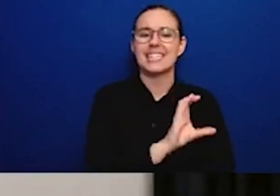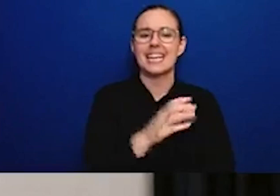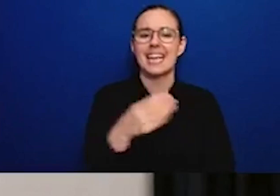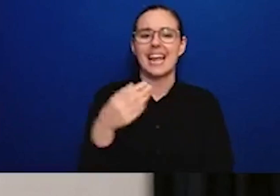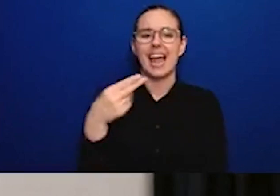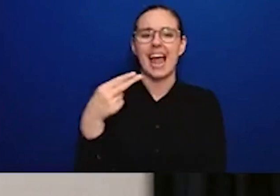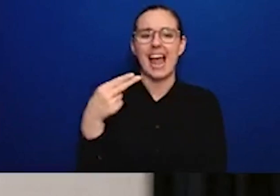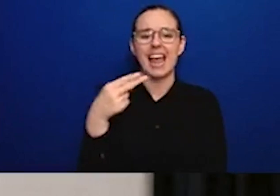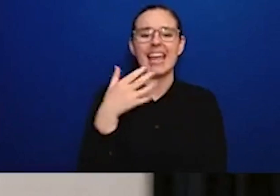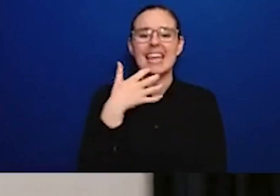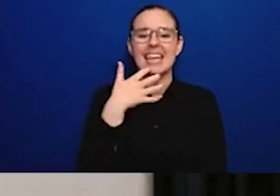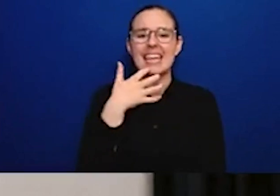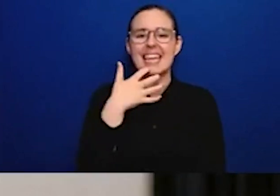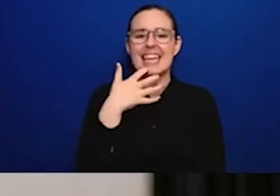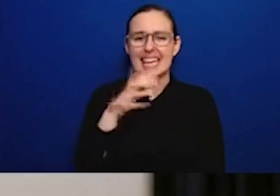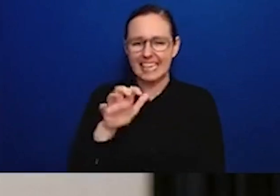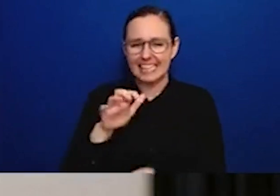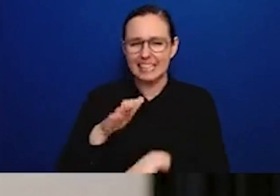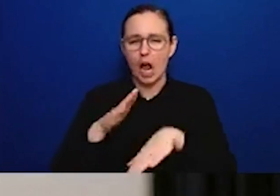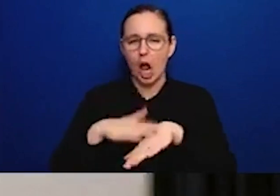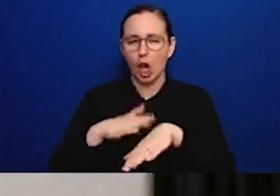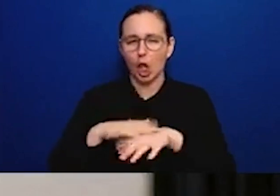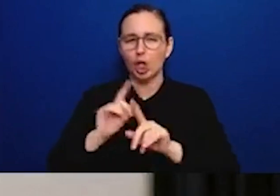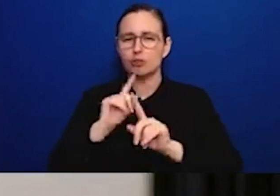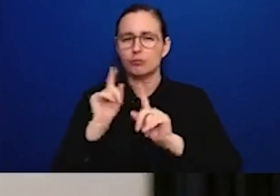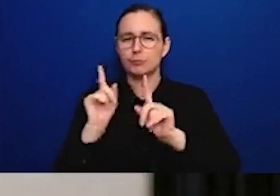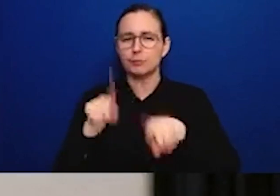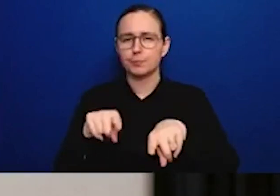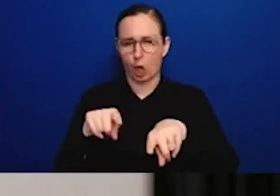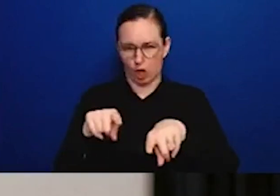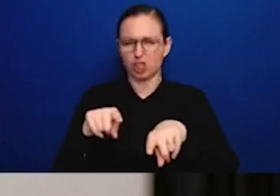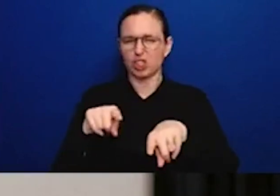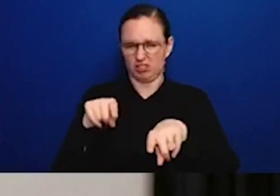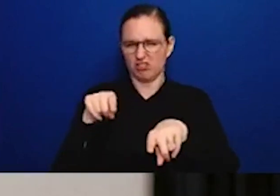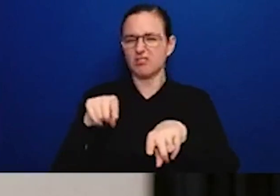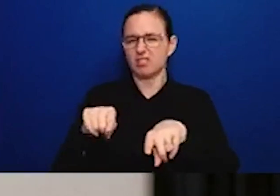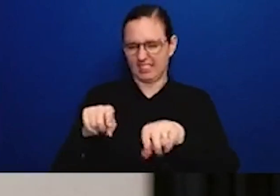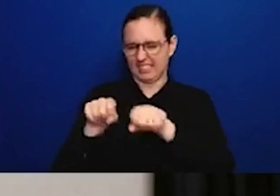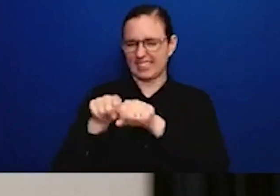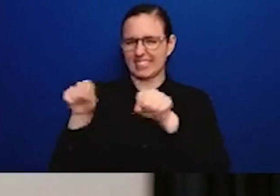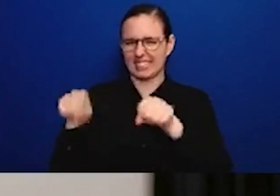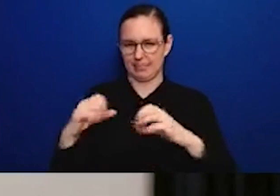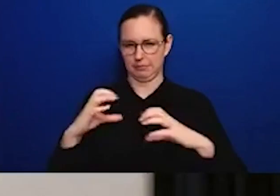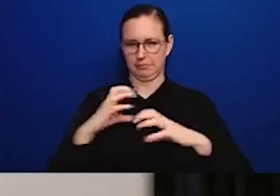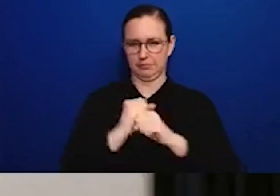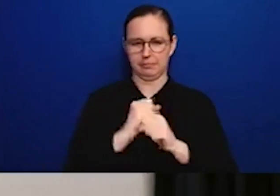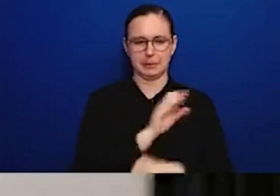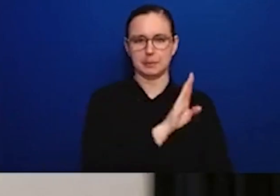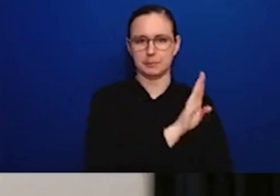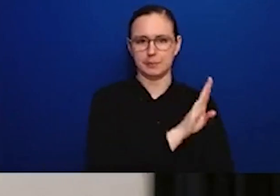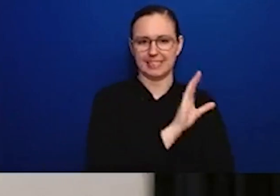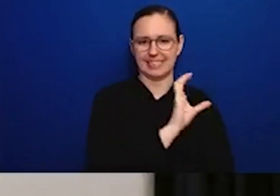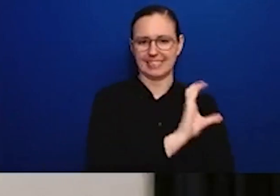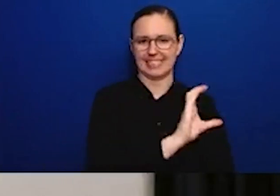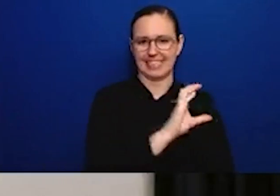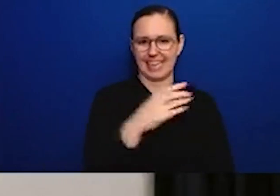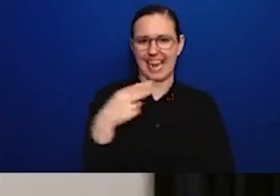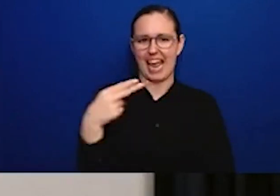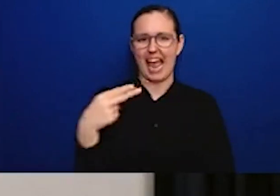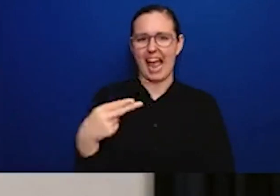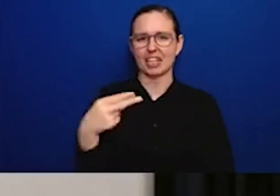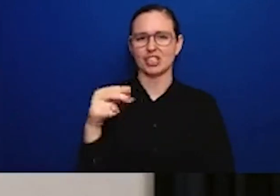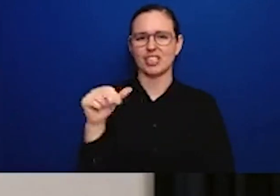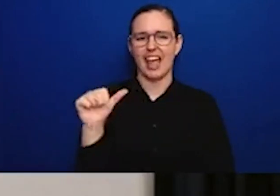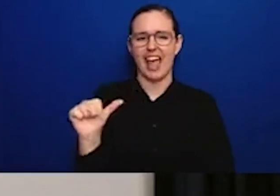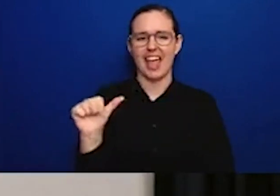BC are warned in advance of heat events. In the case of a heat event, the province and local authorities will take appropriate actions based